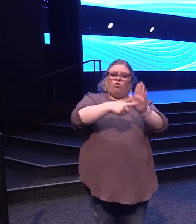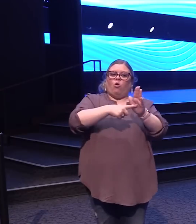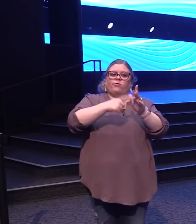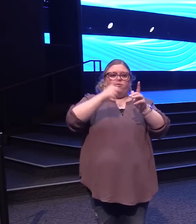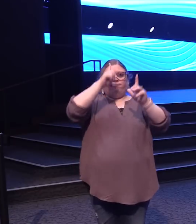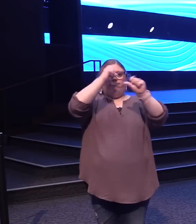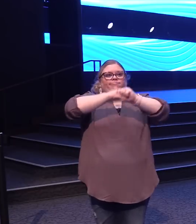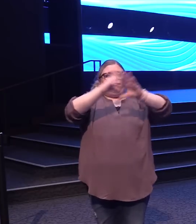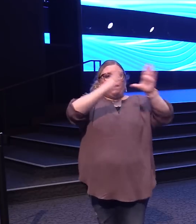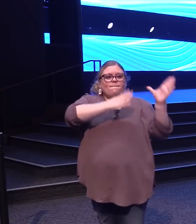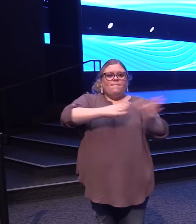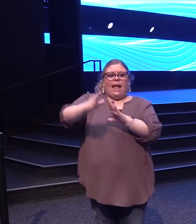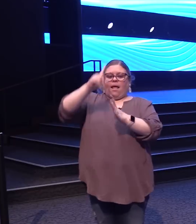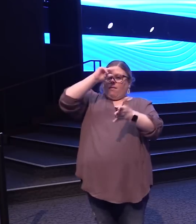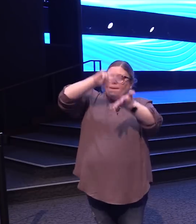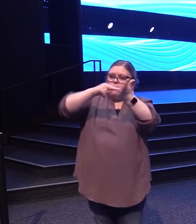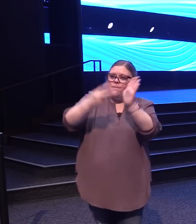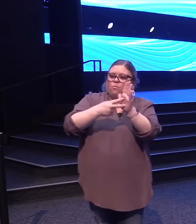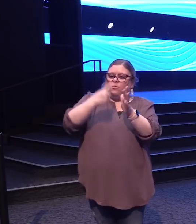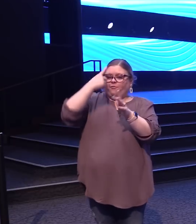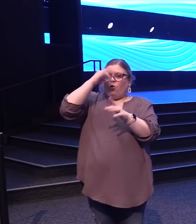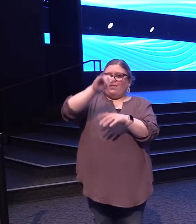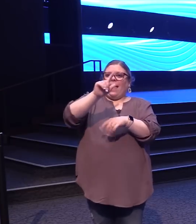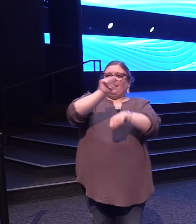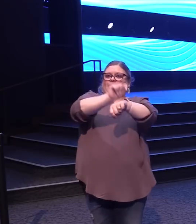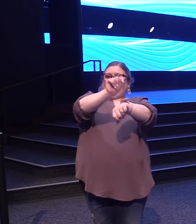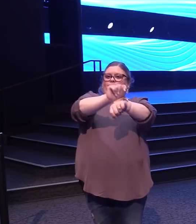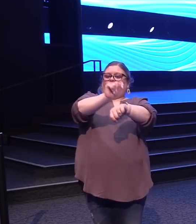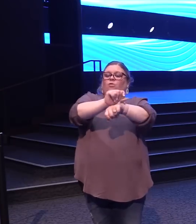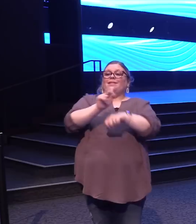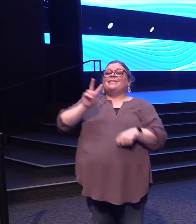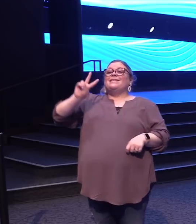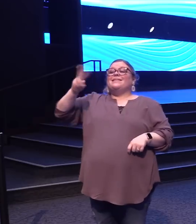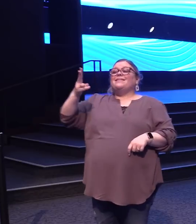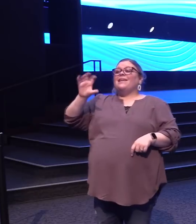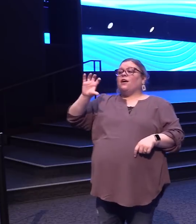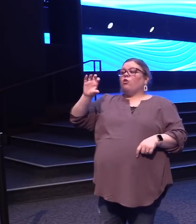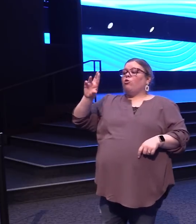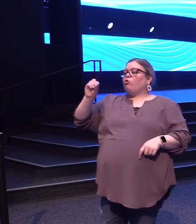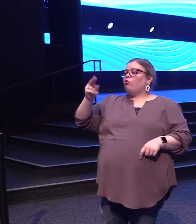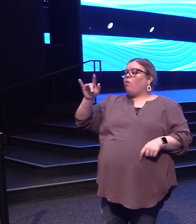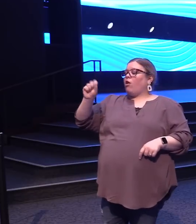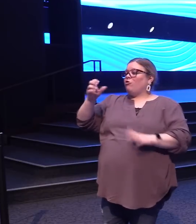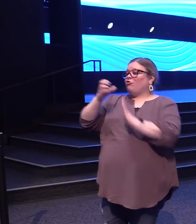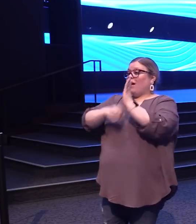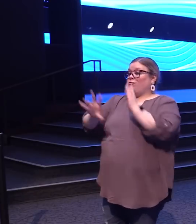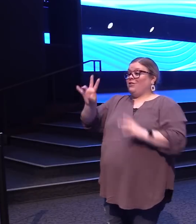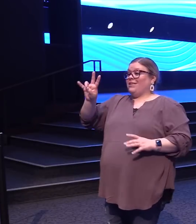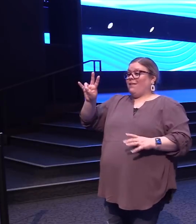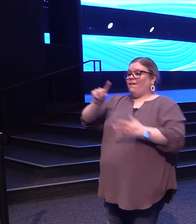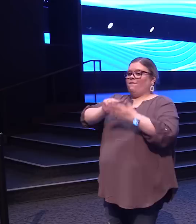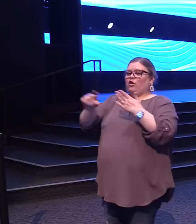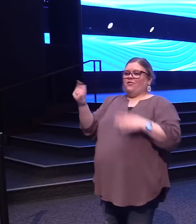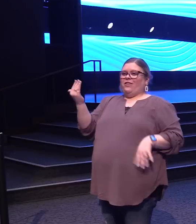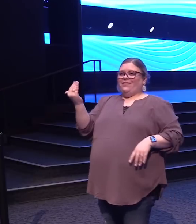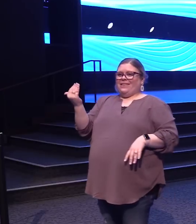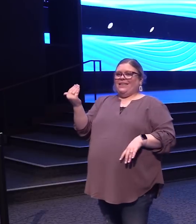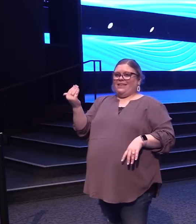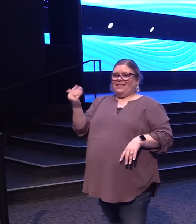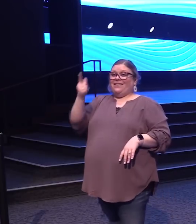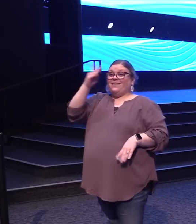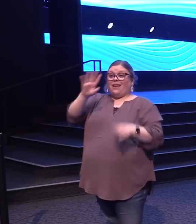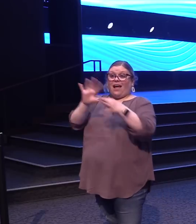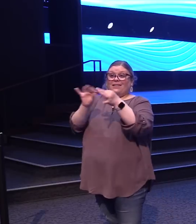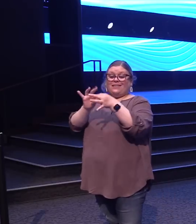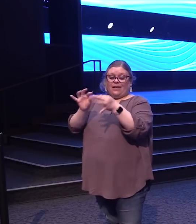the true purpose of the first temple. This is in 2 Chronicles chapter 7 and verse 15. This is what